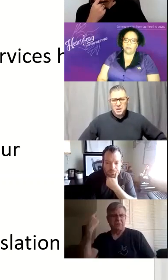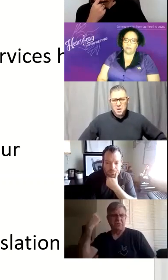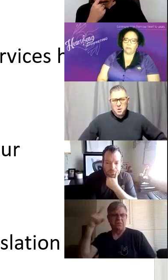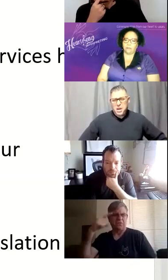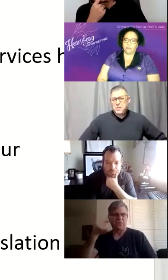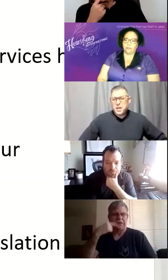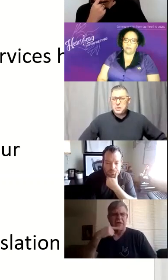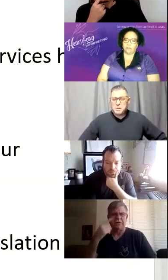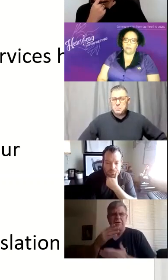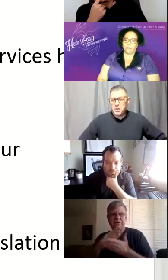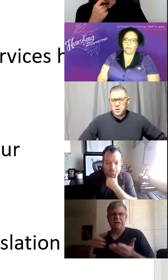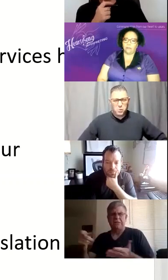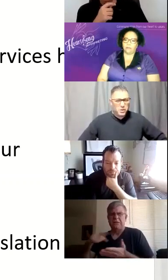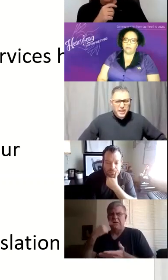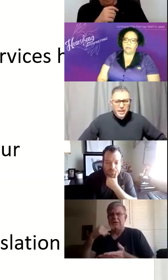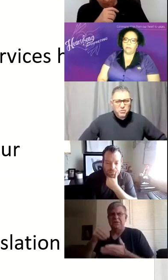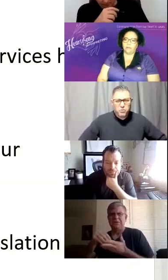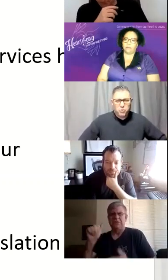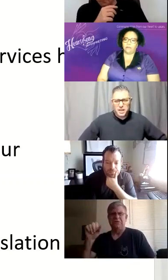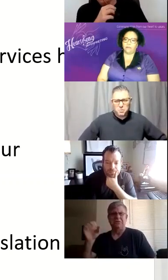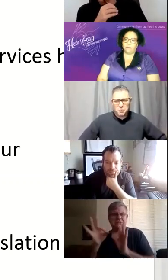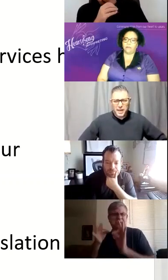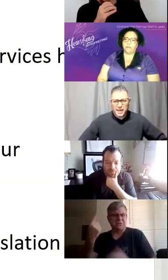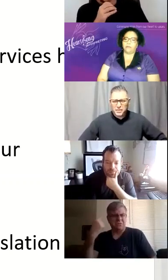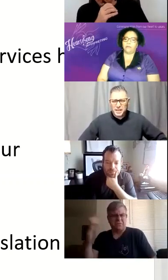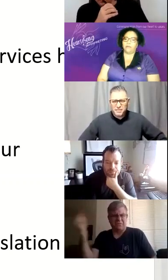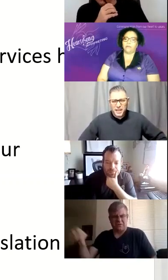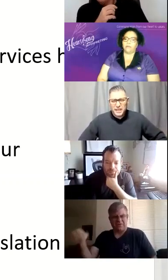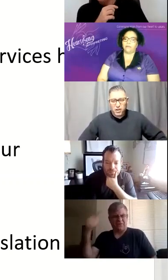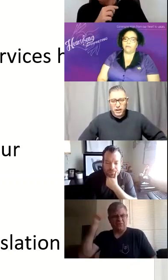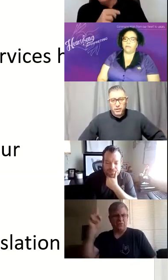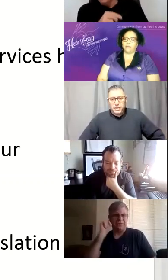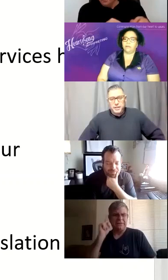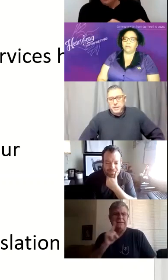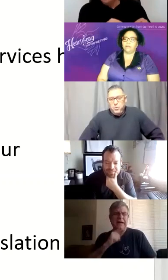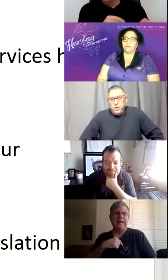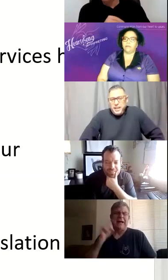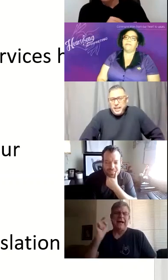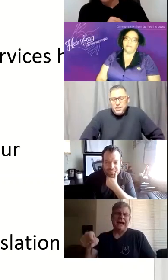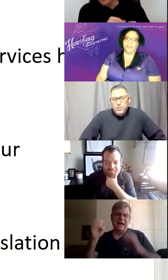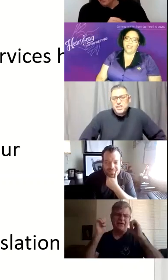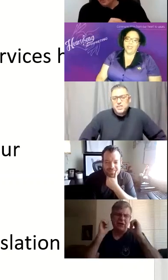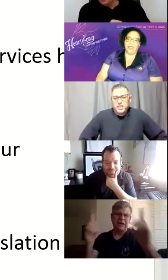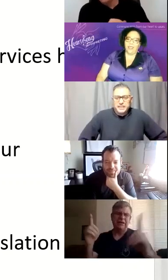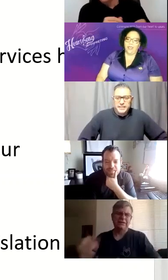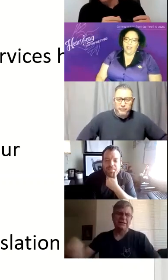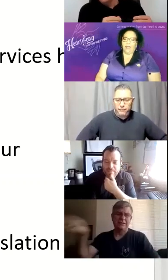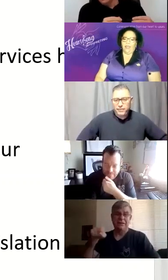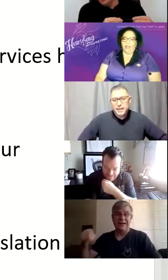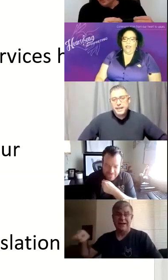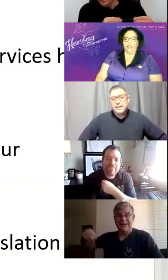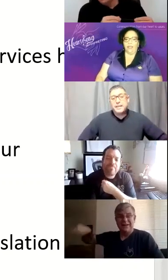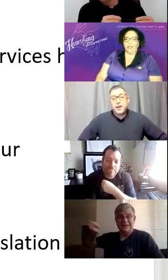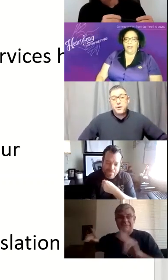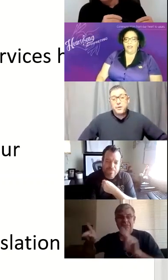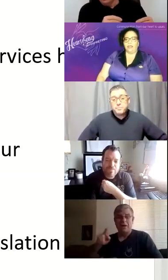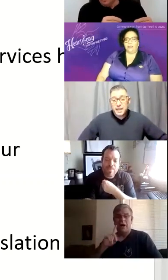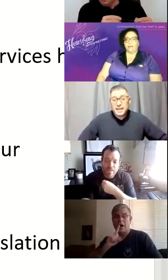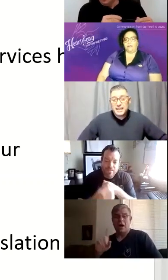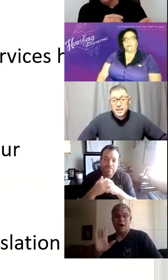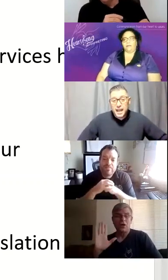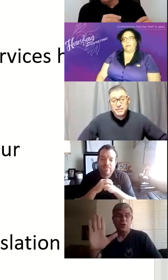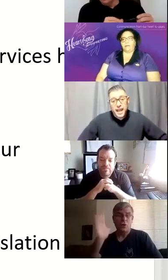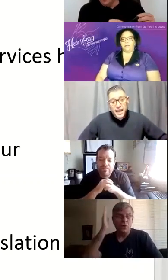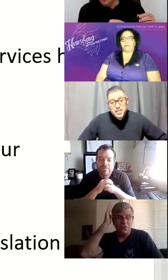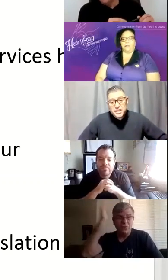why are hearing people here? What are they here for? Like, why are they invading our area? Like, what are they here for? This is for the deaf, you know?